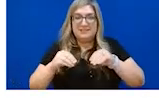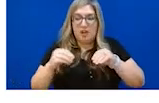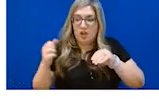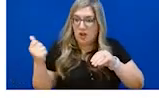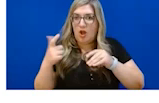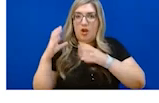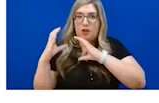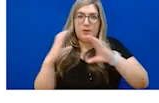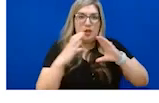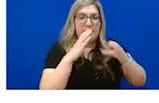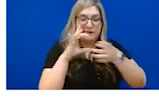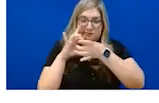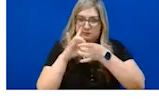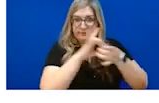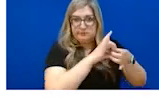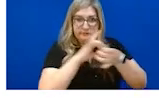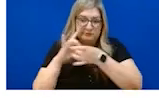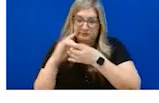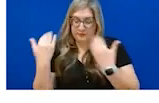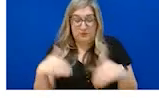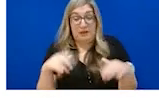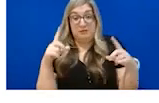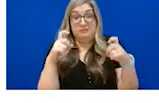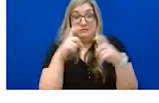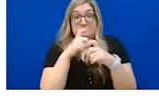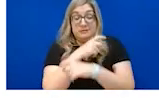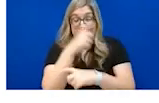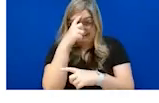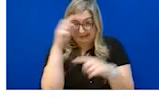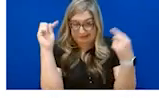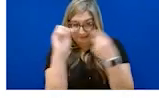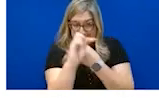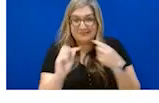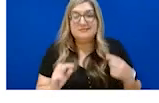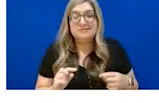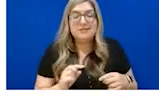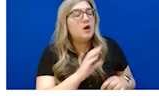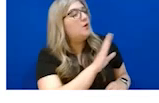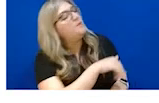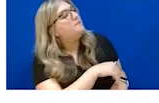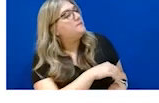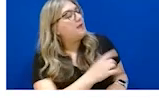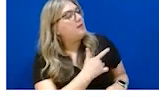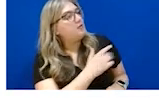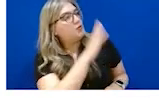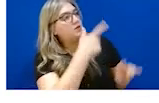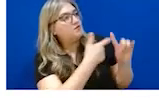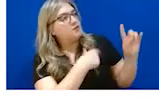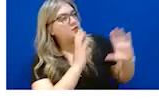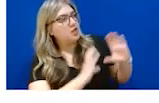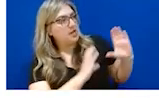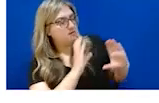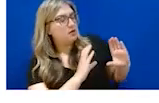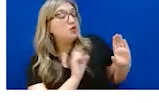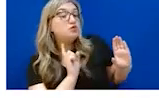it makes our brains hurt, but it's pretty amazing. Yeah. Question coming through the chat here. So how does this relate to